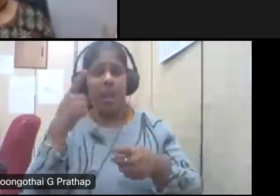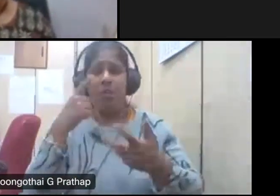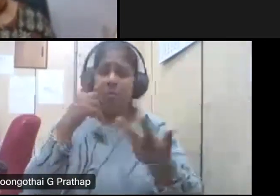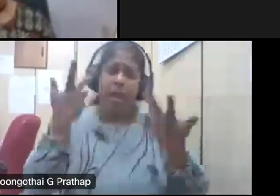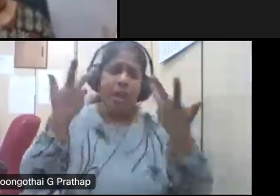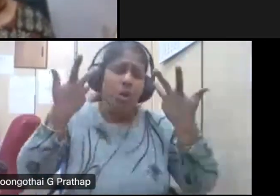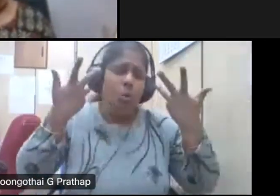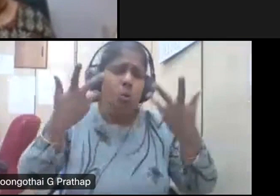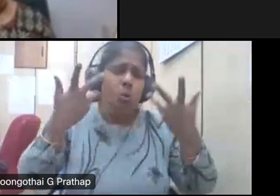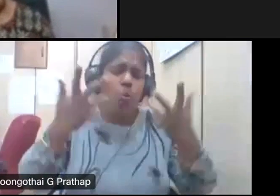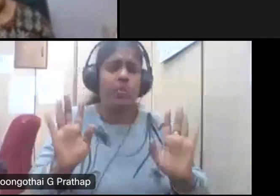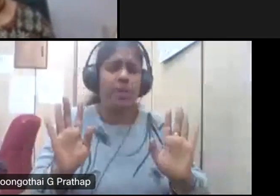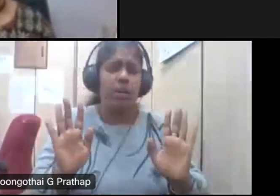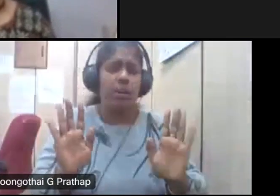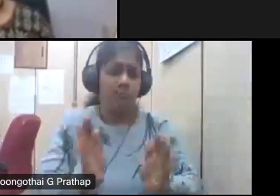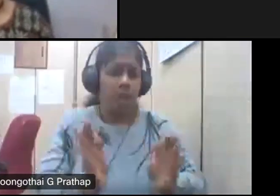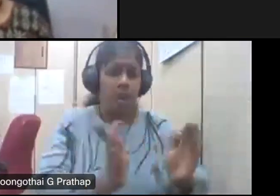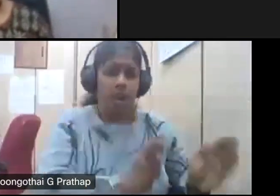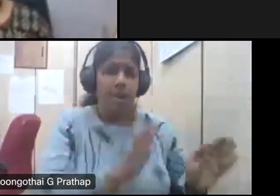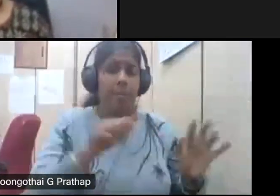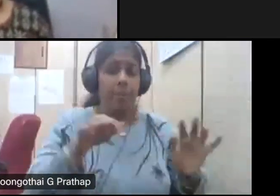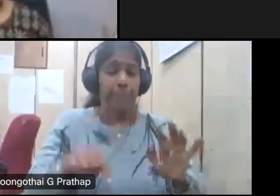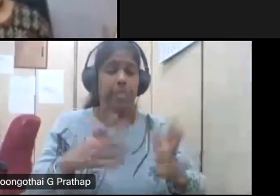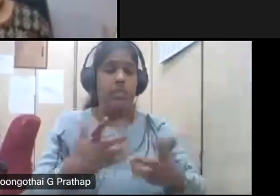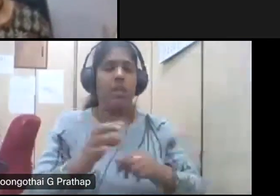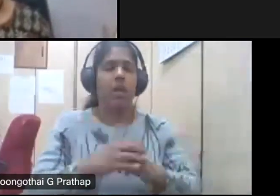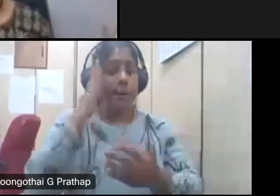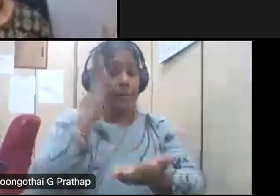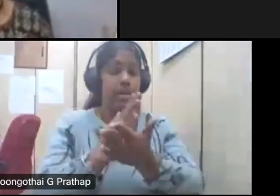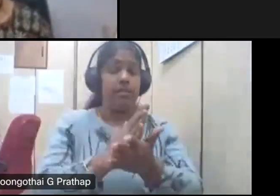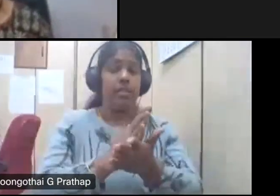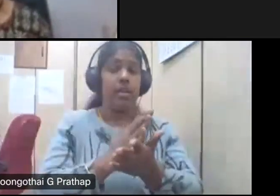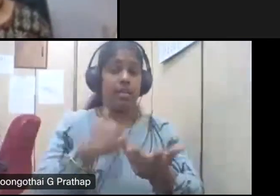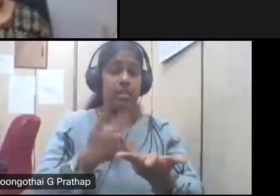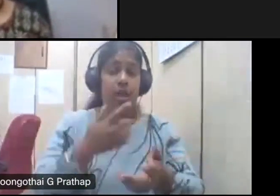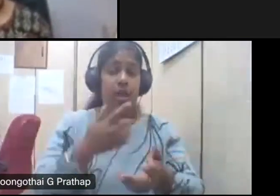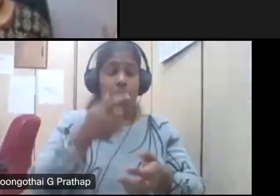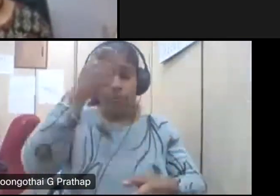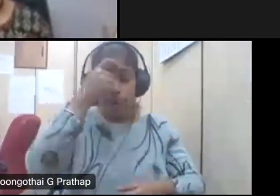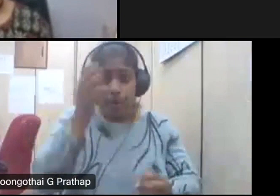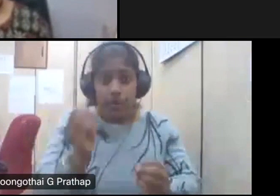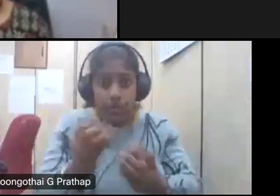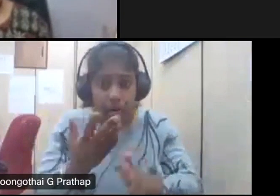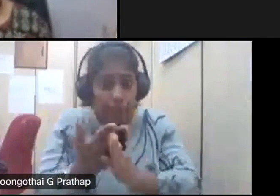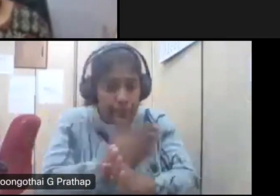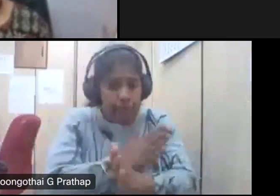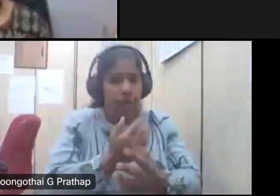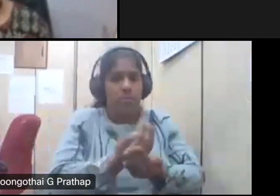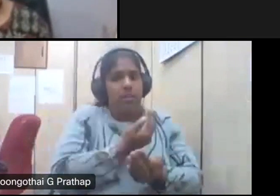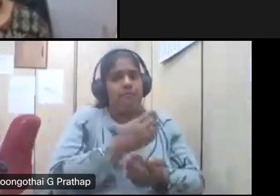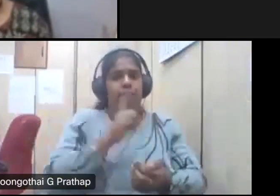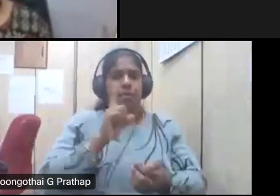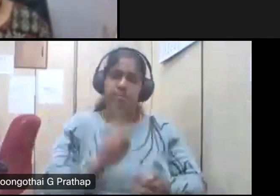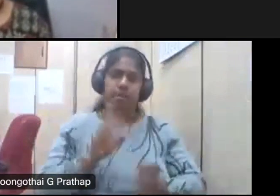we all do believe that prevention is better than cure. This much high percentage of our young adults going